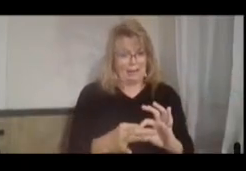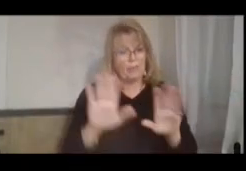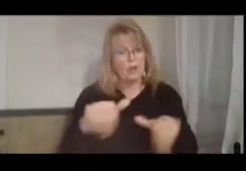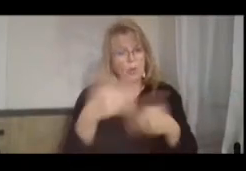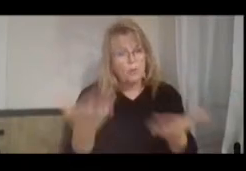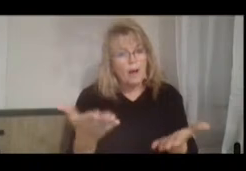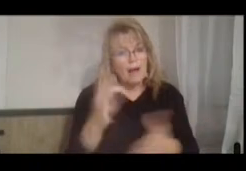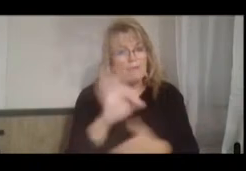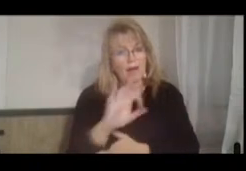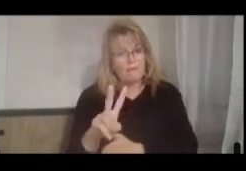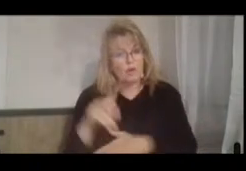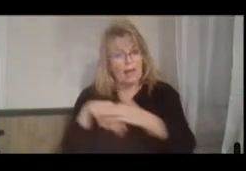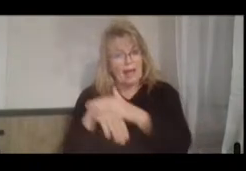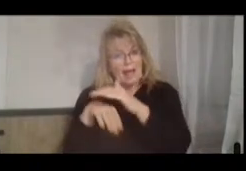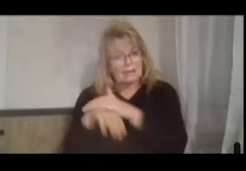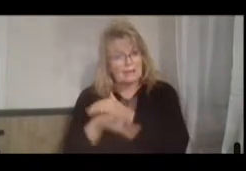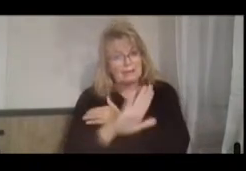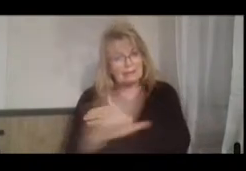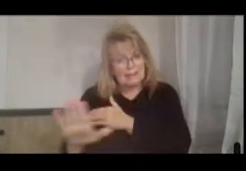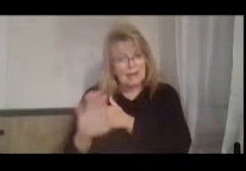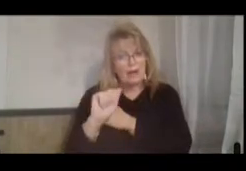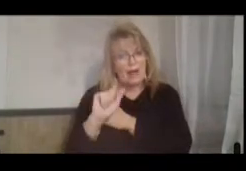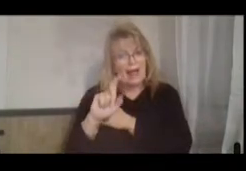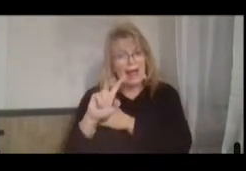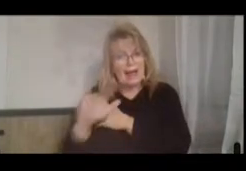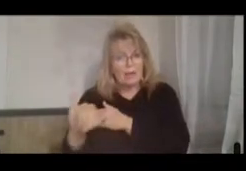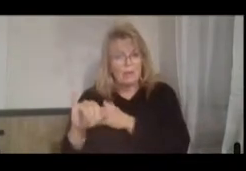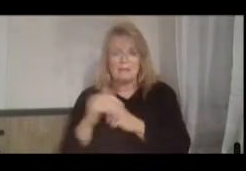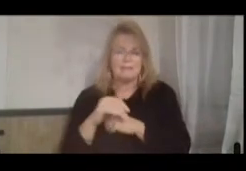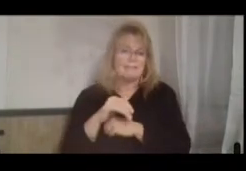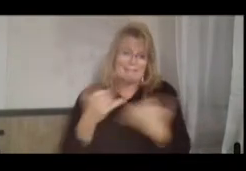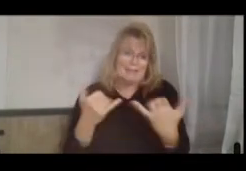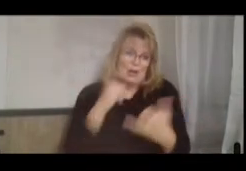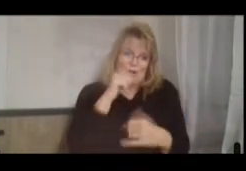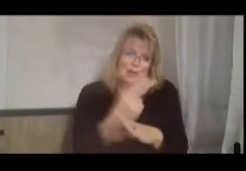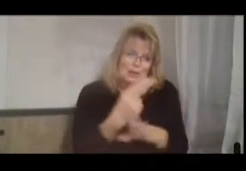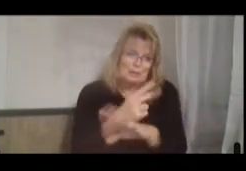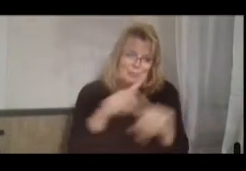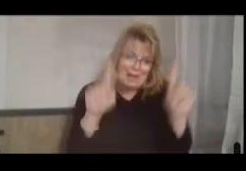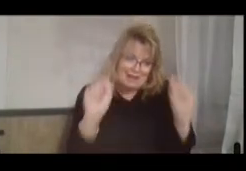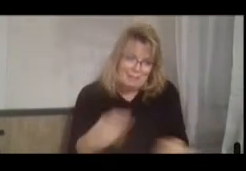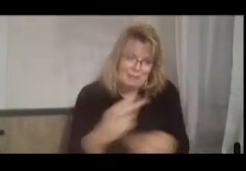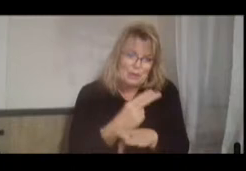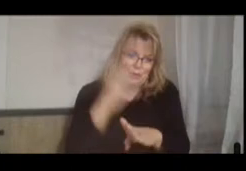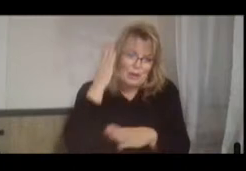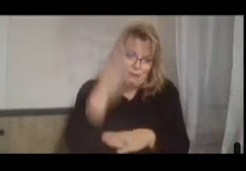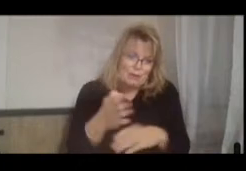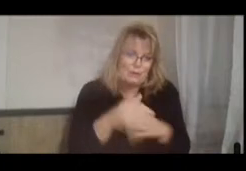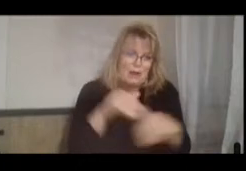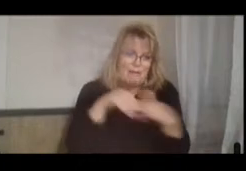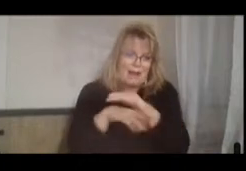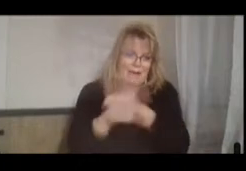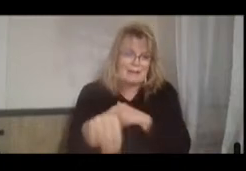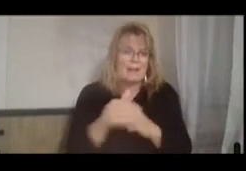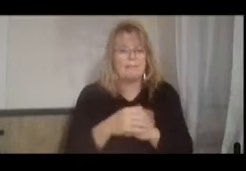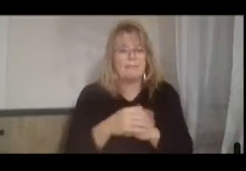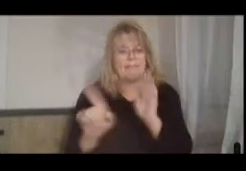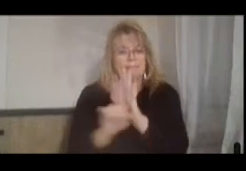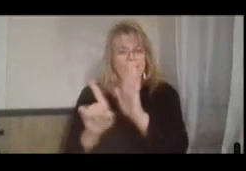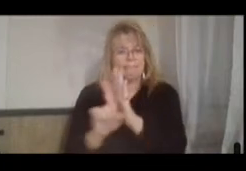View access to their alleyway, which is currently not used, but it could be used in the future and we would have access to that. Thank you very